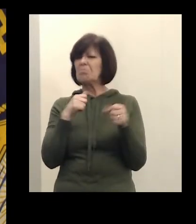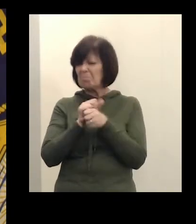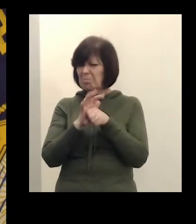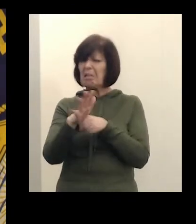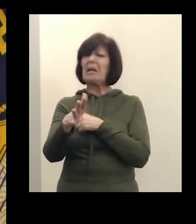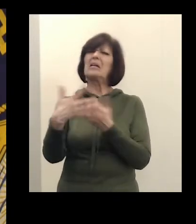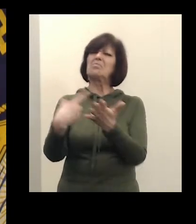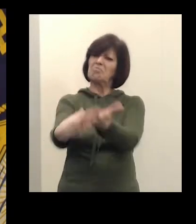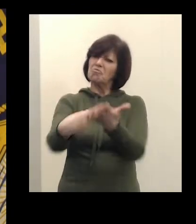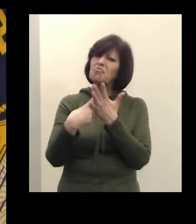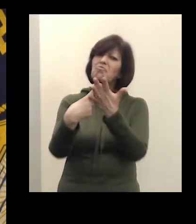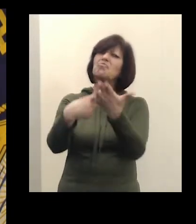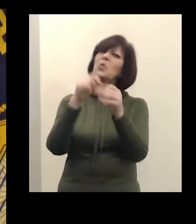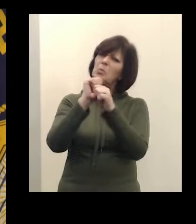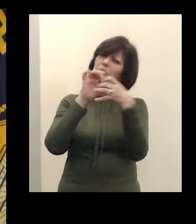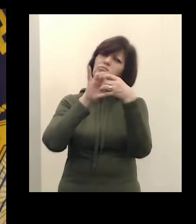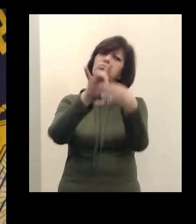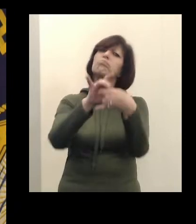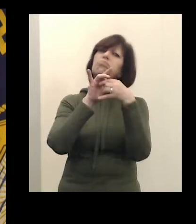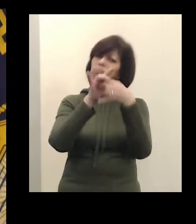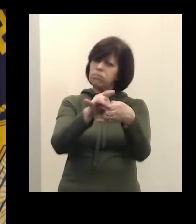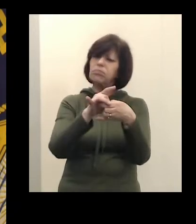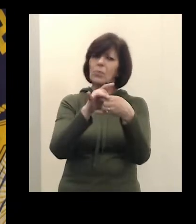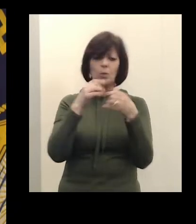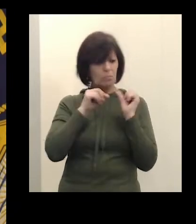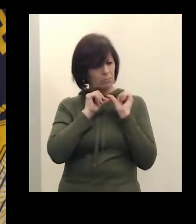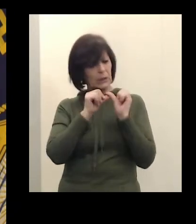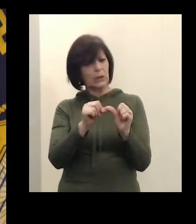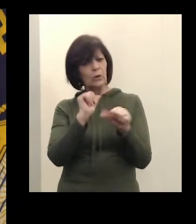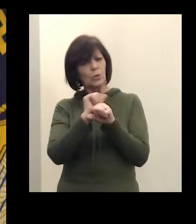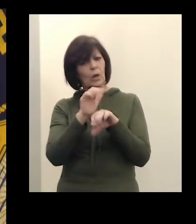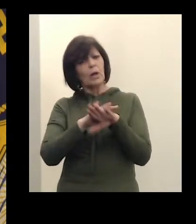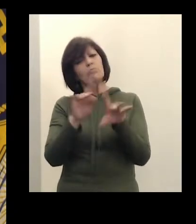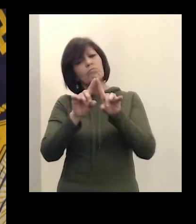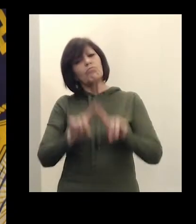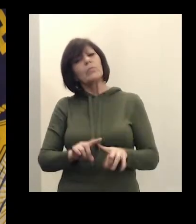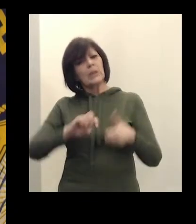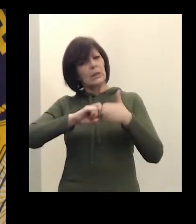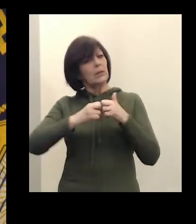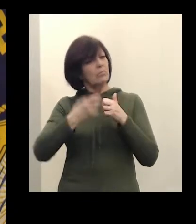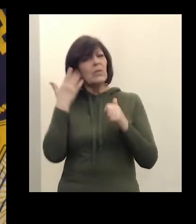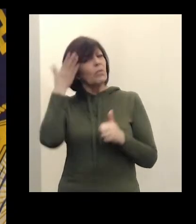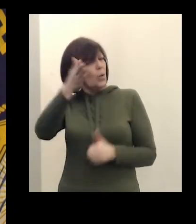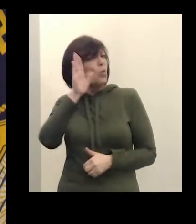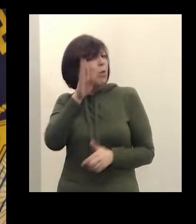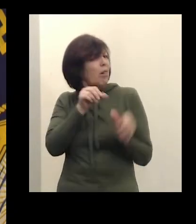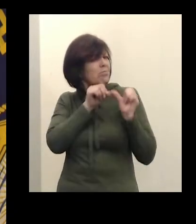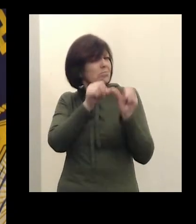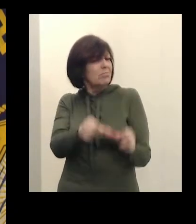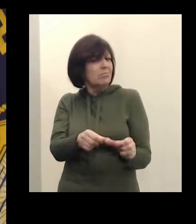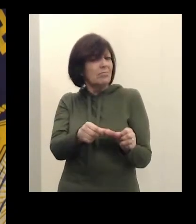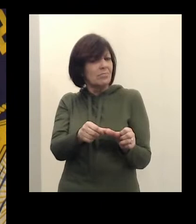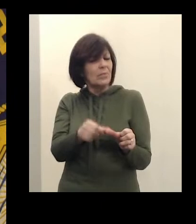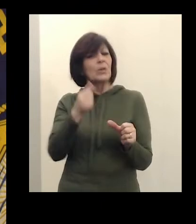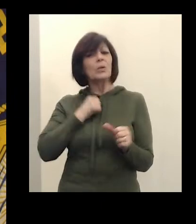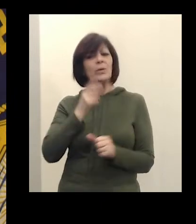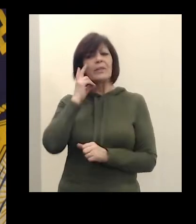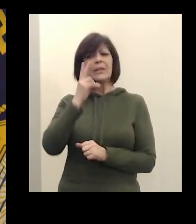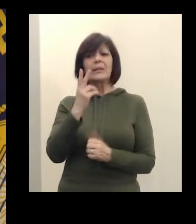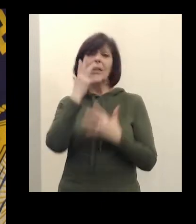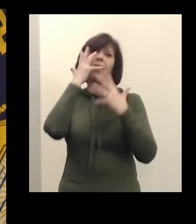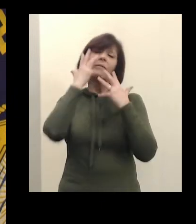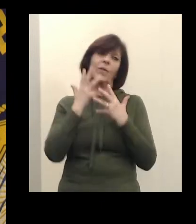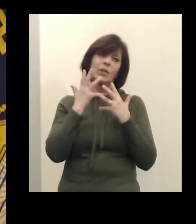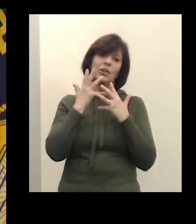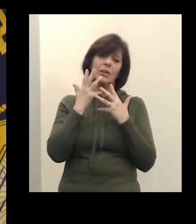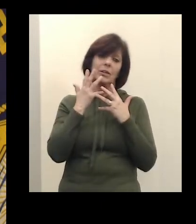and work together. We continue to work on various issues, and we will in the future. And like we've seen, unfortunately, across